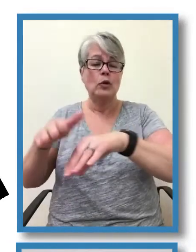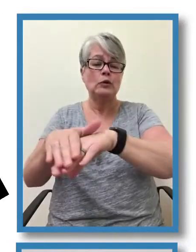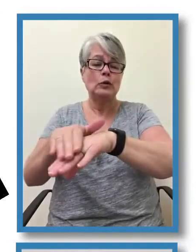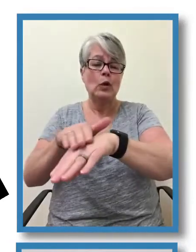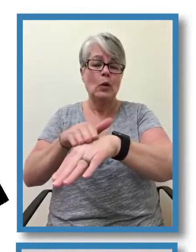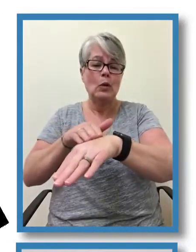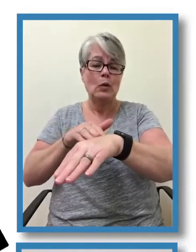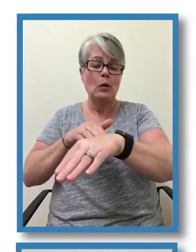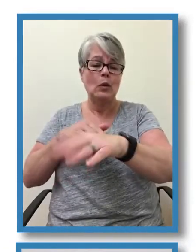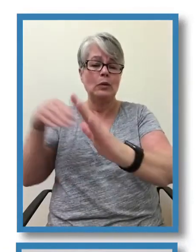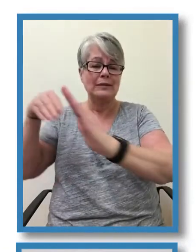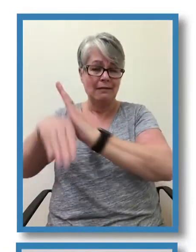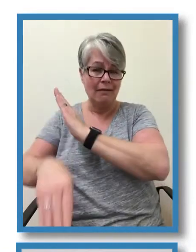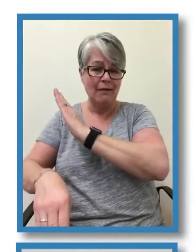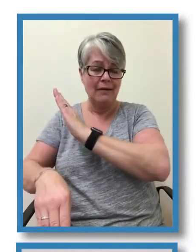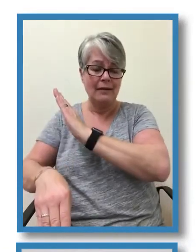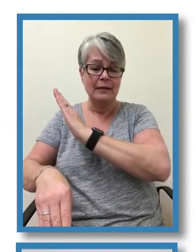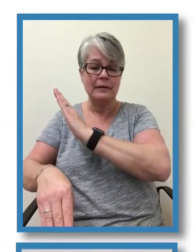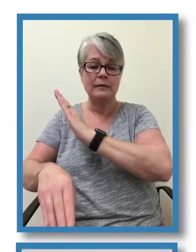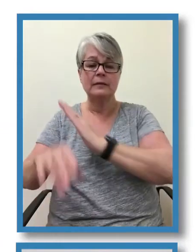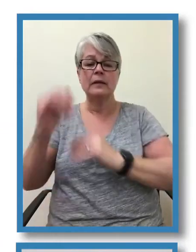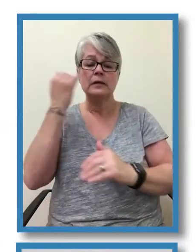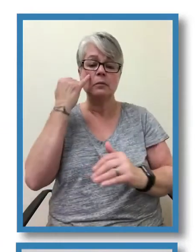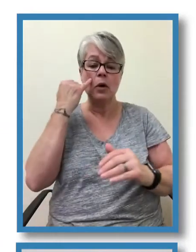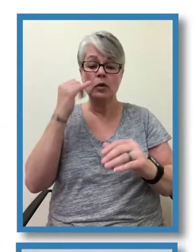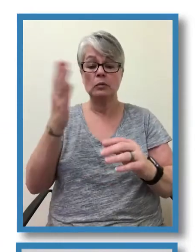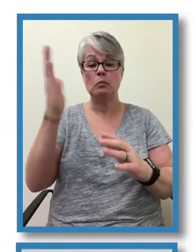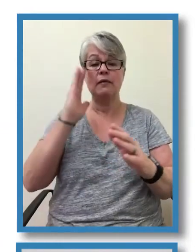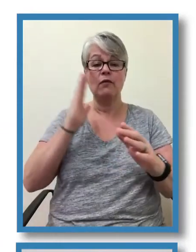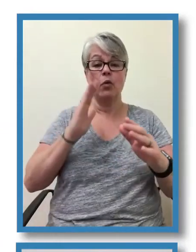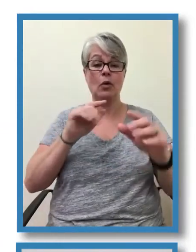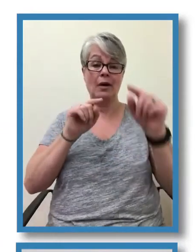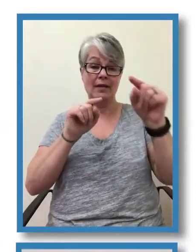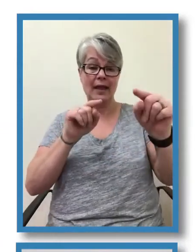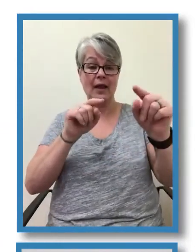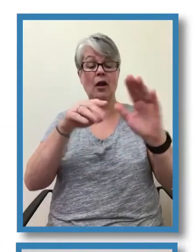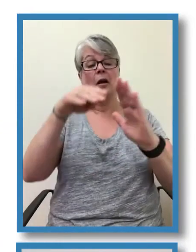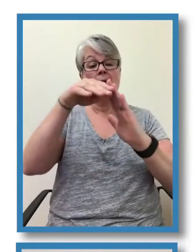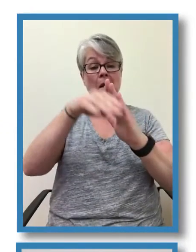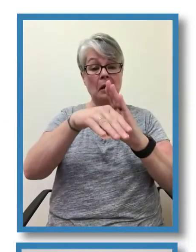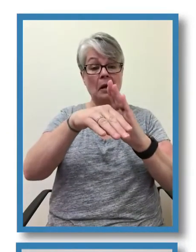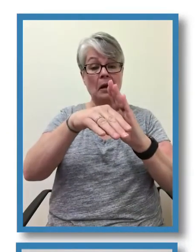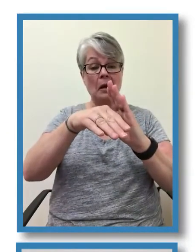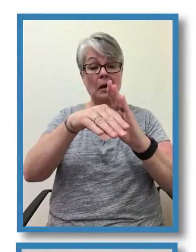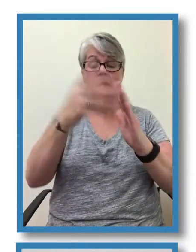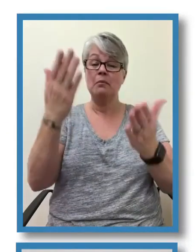in the community. A person here or here may be in long-term care or worse.